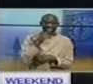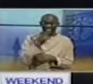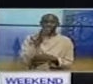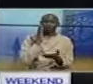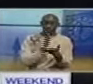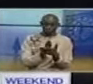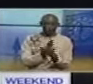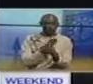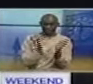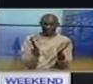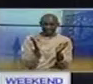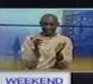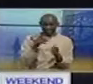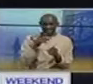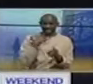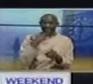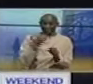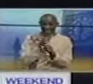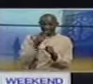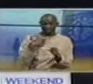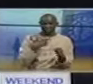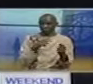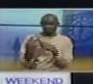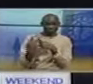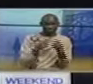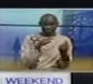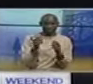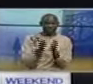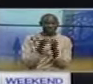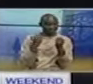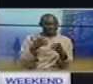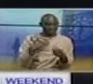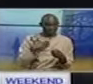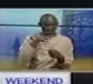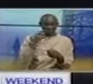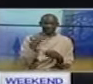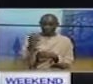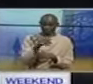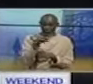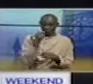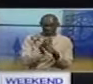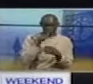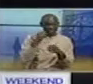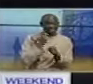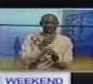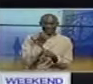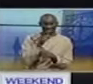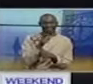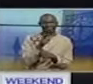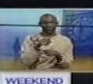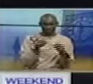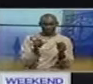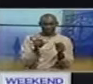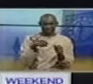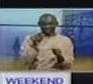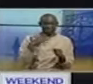truth like it is. It is this that has made him cross paths with many, but that has not deterred him from doing what he does best. Now,